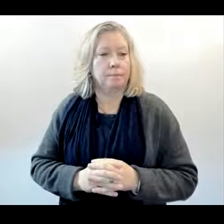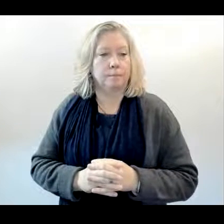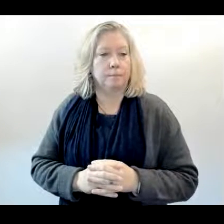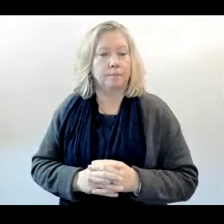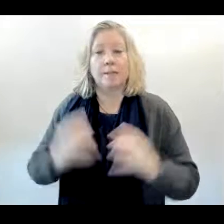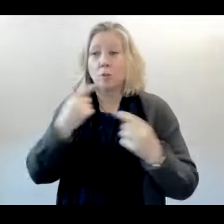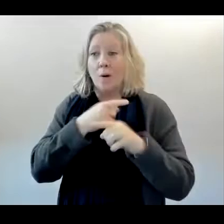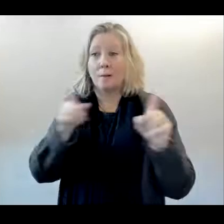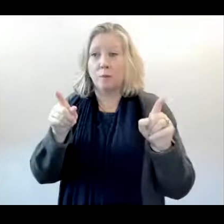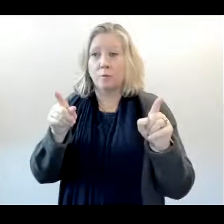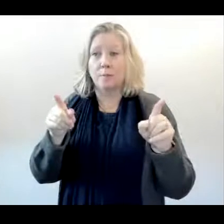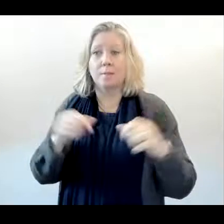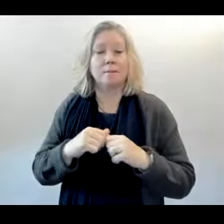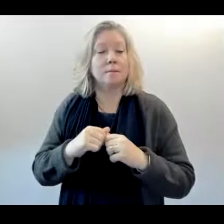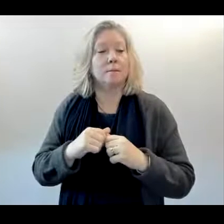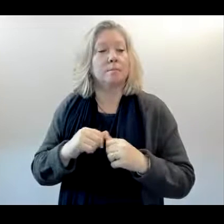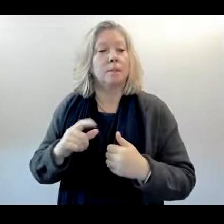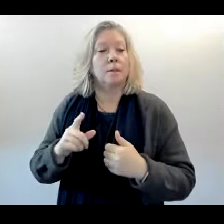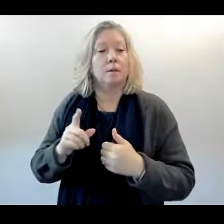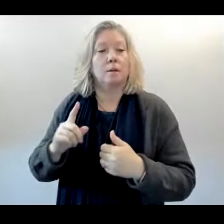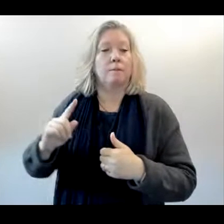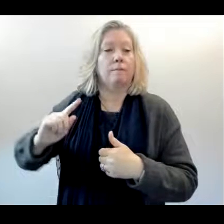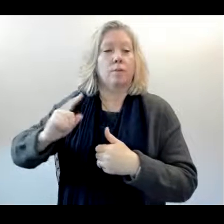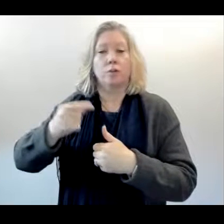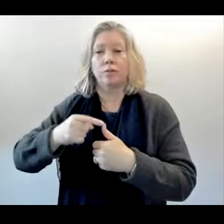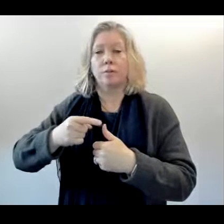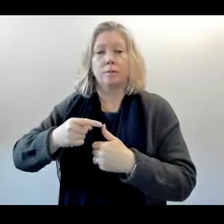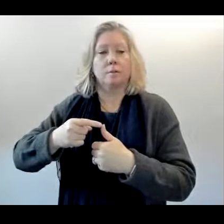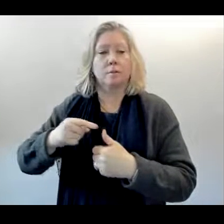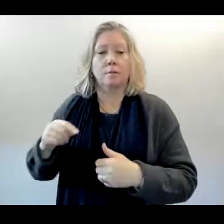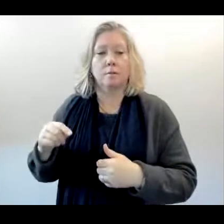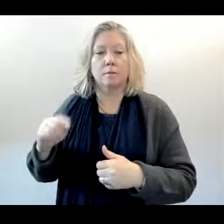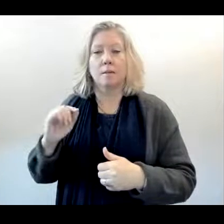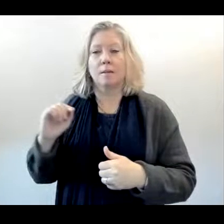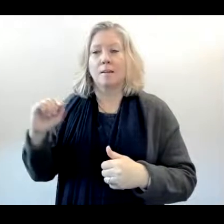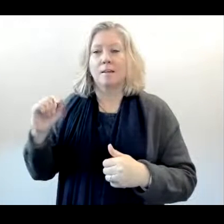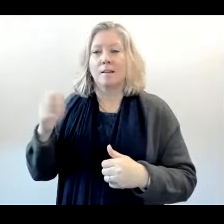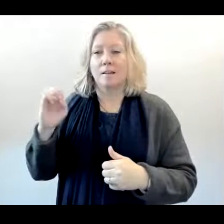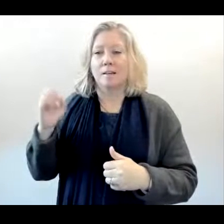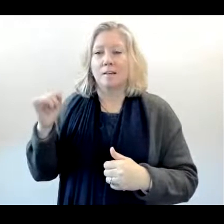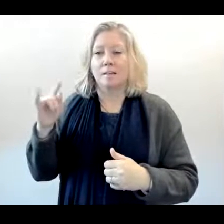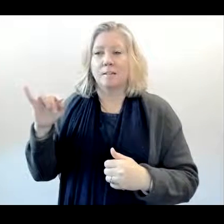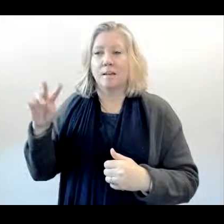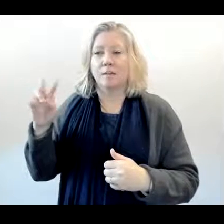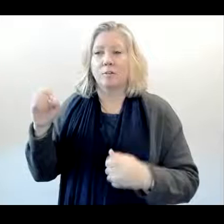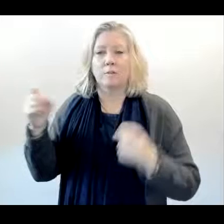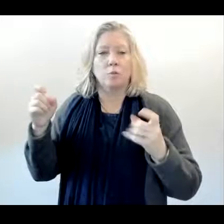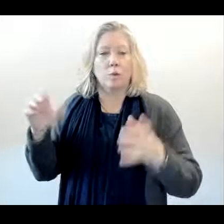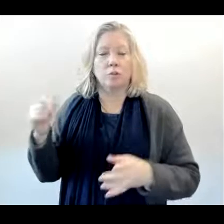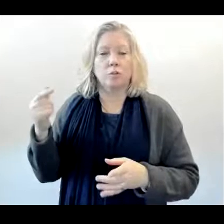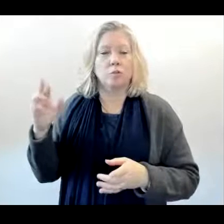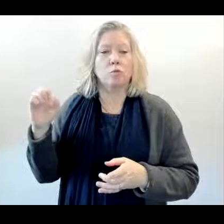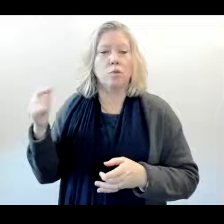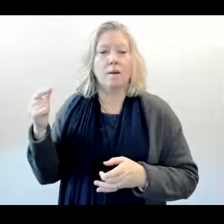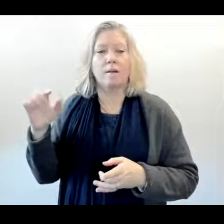Our first announcement is around the departure of our executive director, Greg Flistrom. As